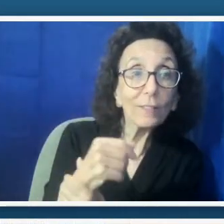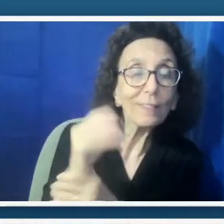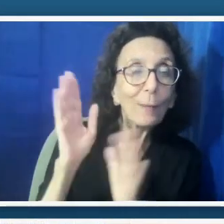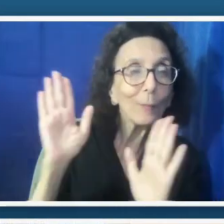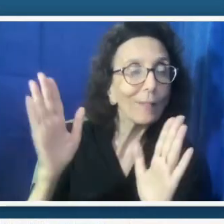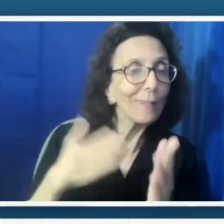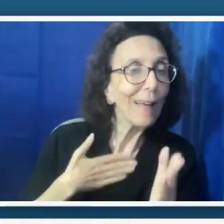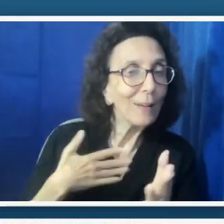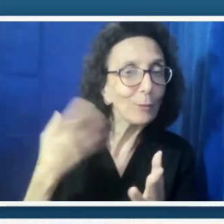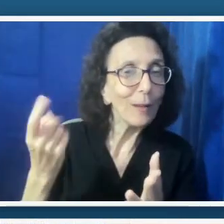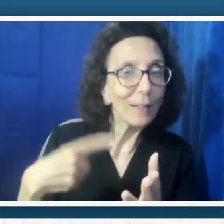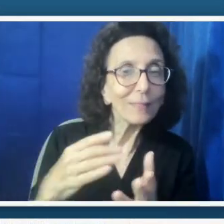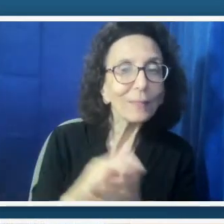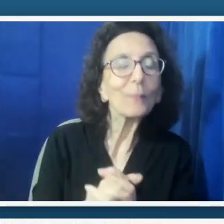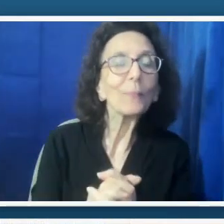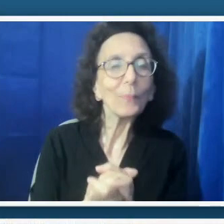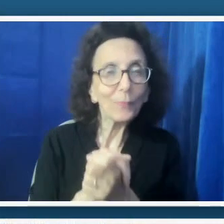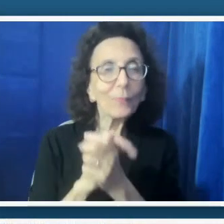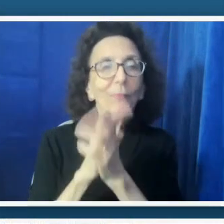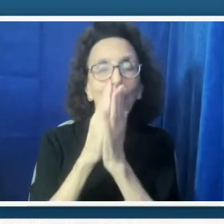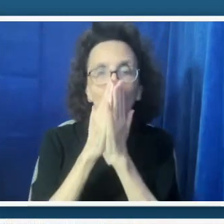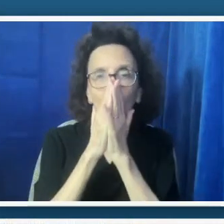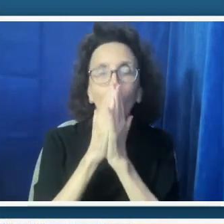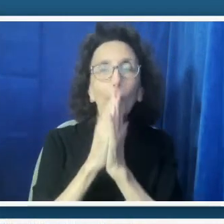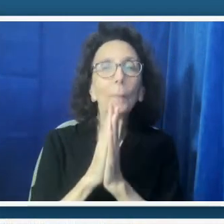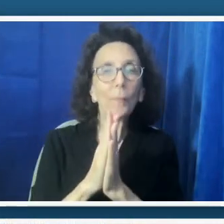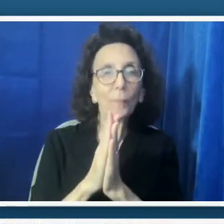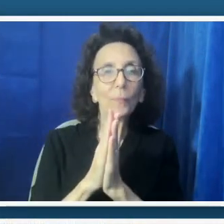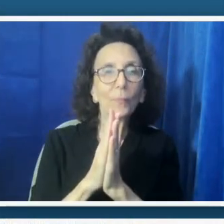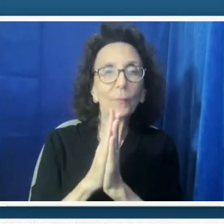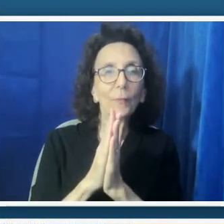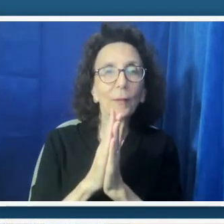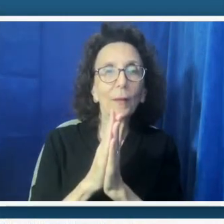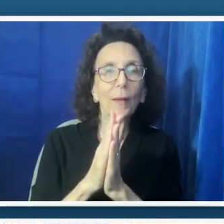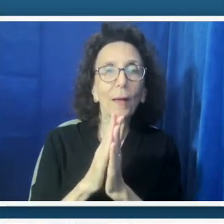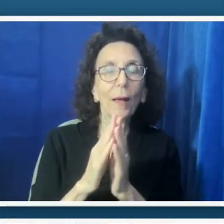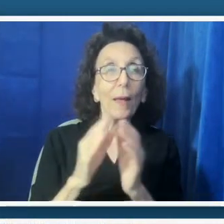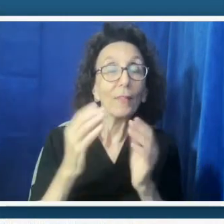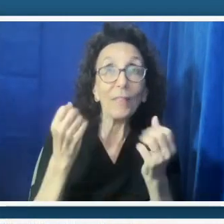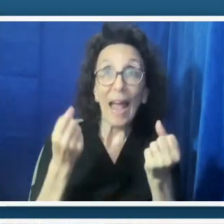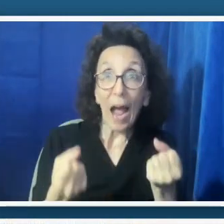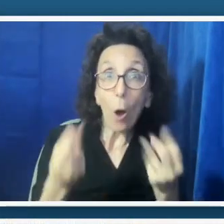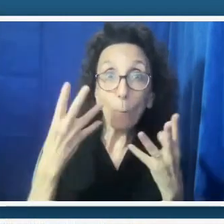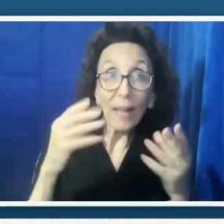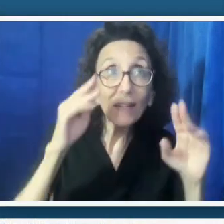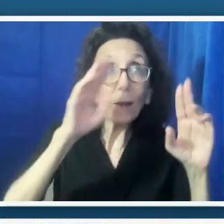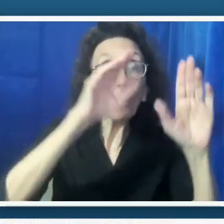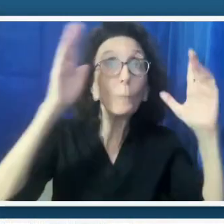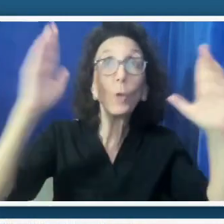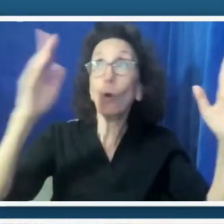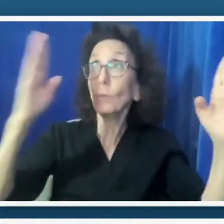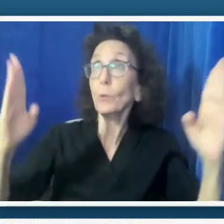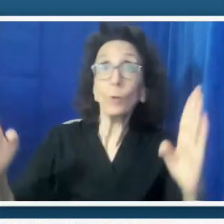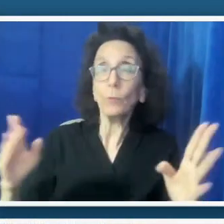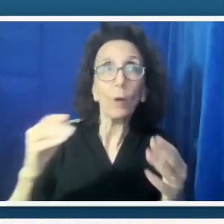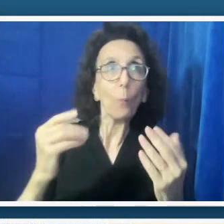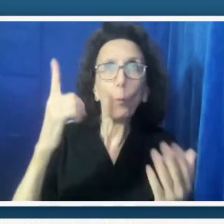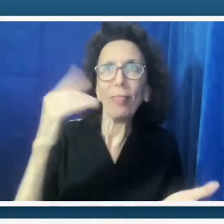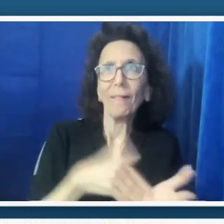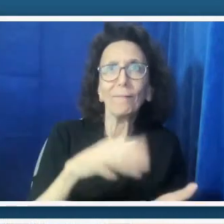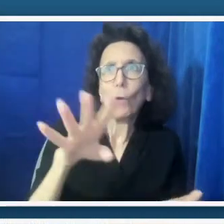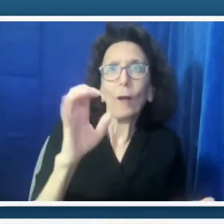So of course, as I mentioned, there's almost 1,400 of these murals, and we're only seeing a very small slice. But these